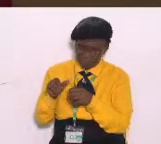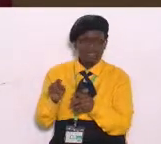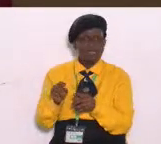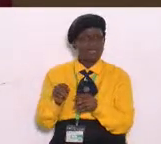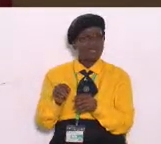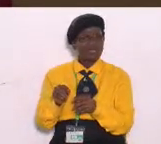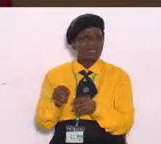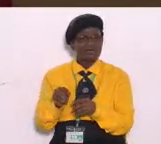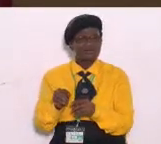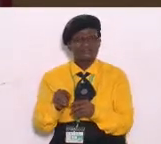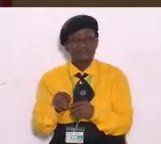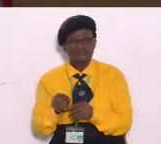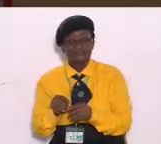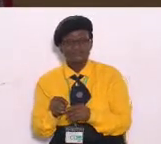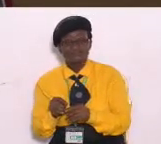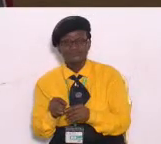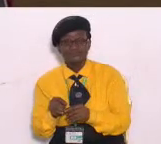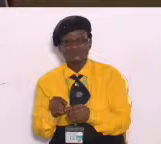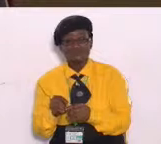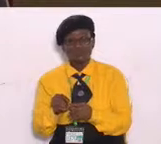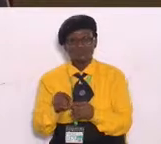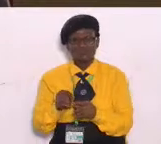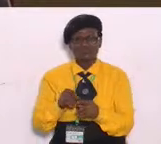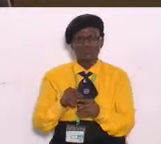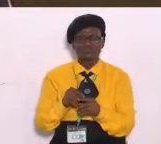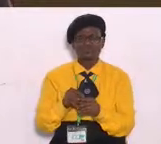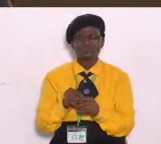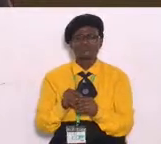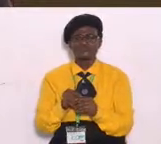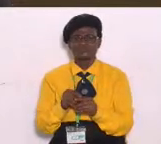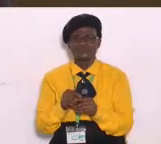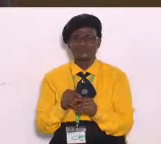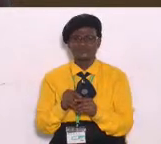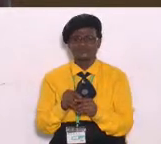Freely have I been given, freely do I give.